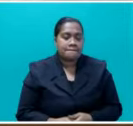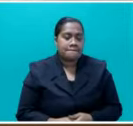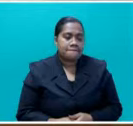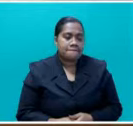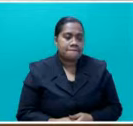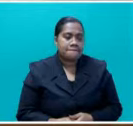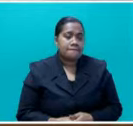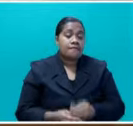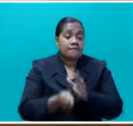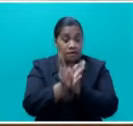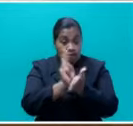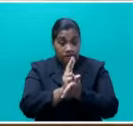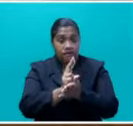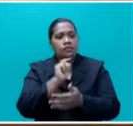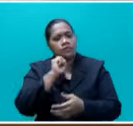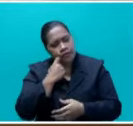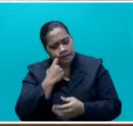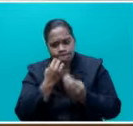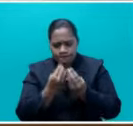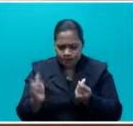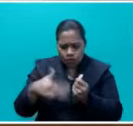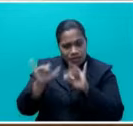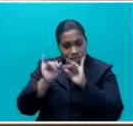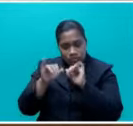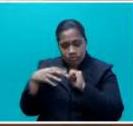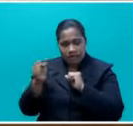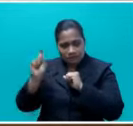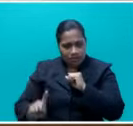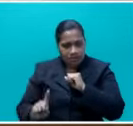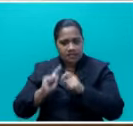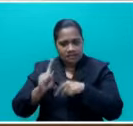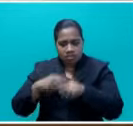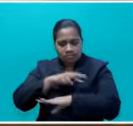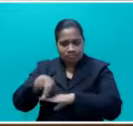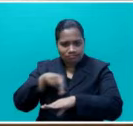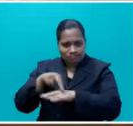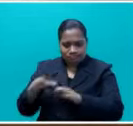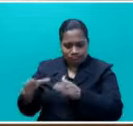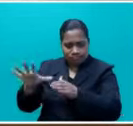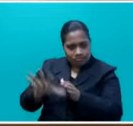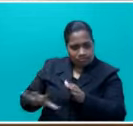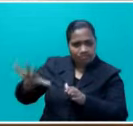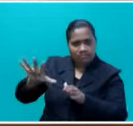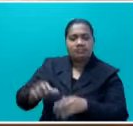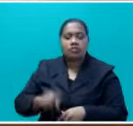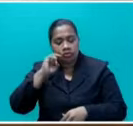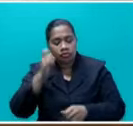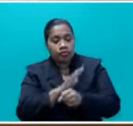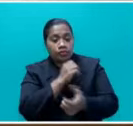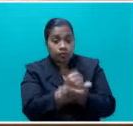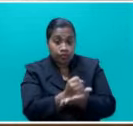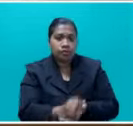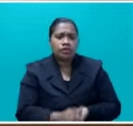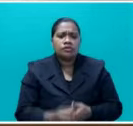This review will address all the issues raised today regarding our regional institutions. It will ensure that